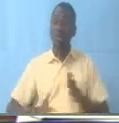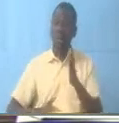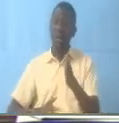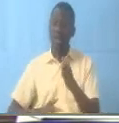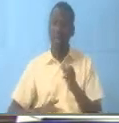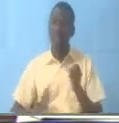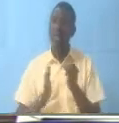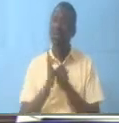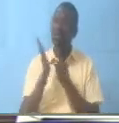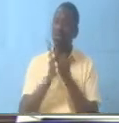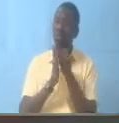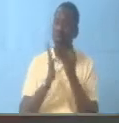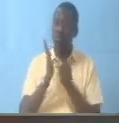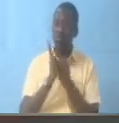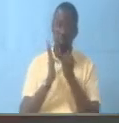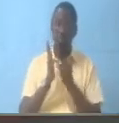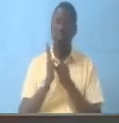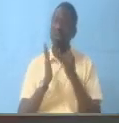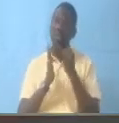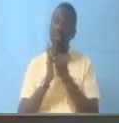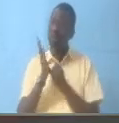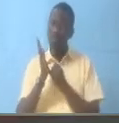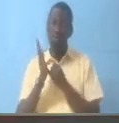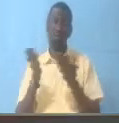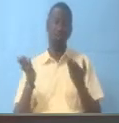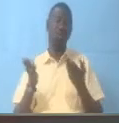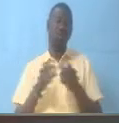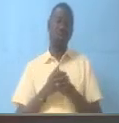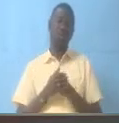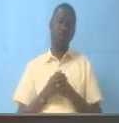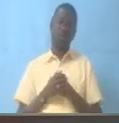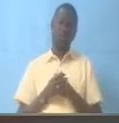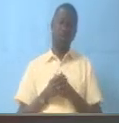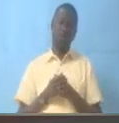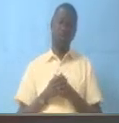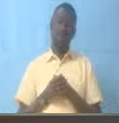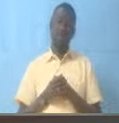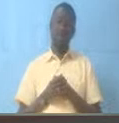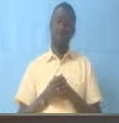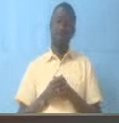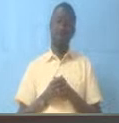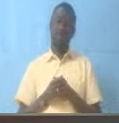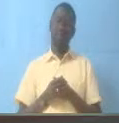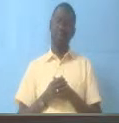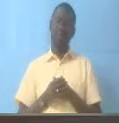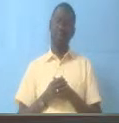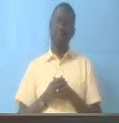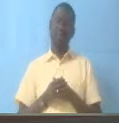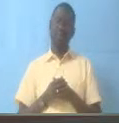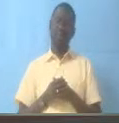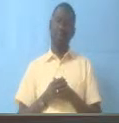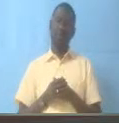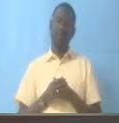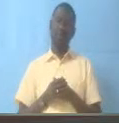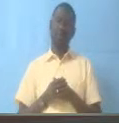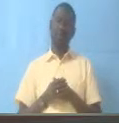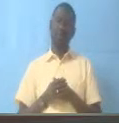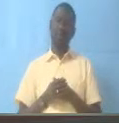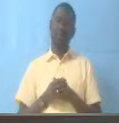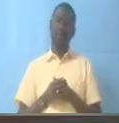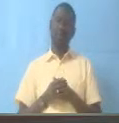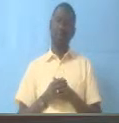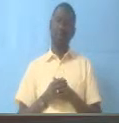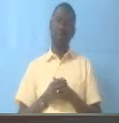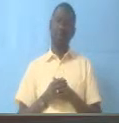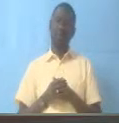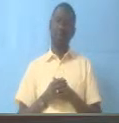woon nga nag président bi xamee loolu ci yow ak xam li nga xam ne moo woon sa taxawaay lu aju ci mbiri yelleefi doomu aadama jamono